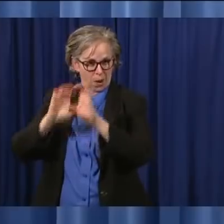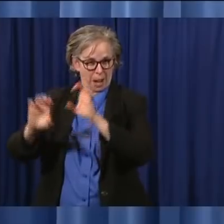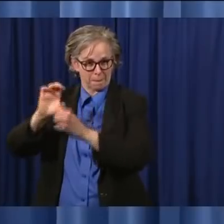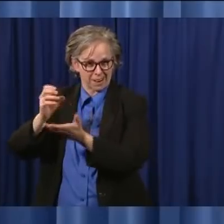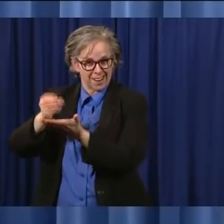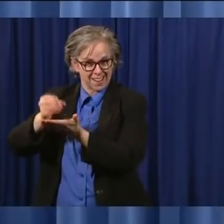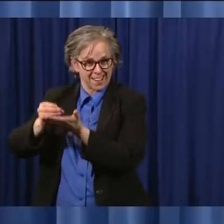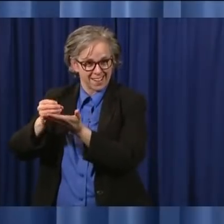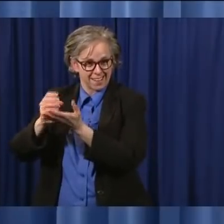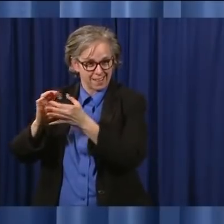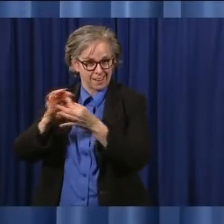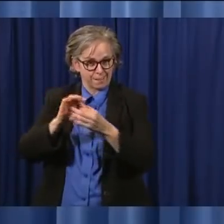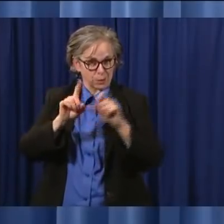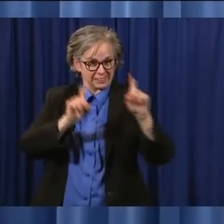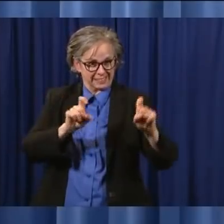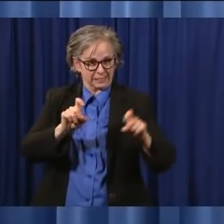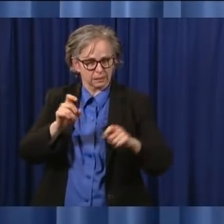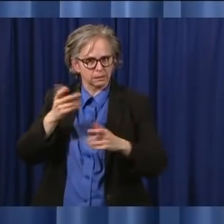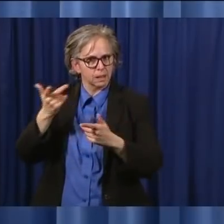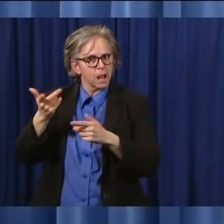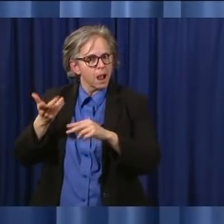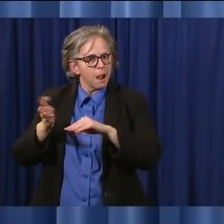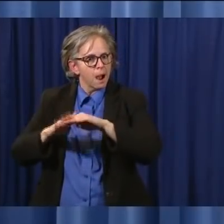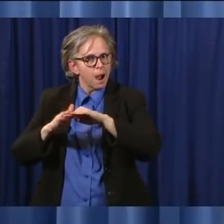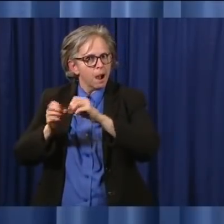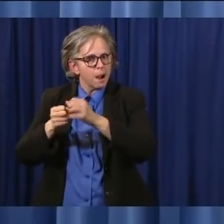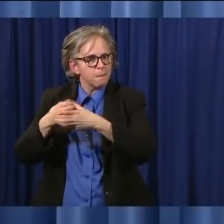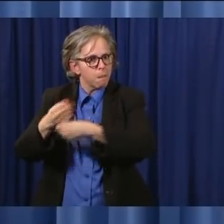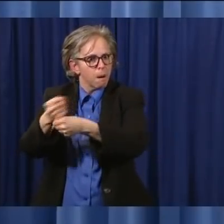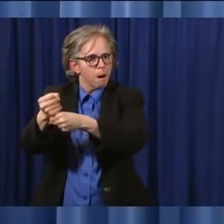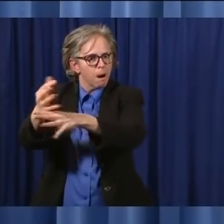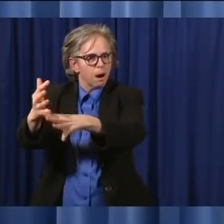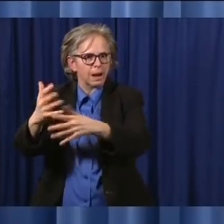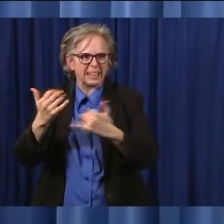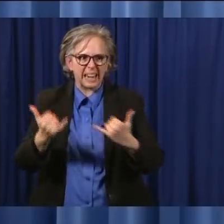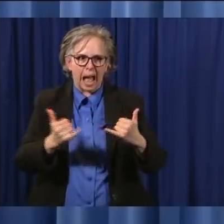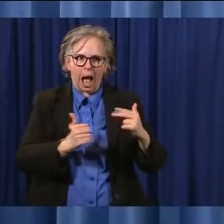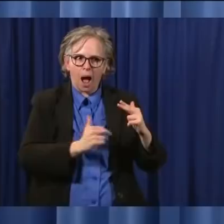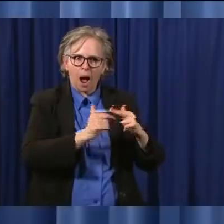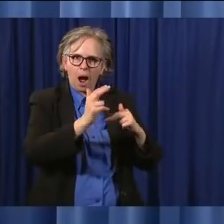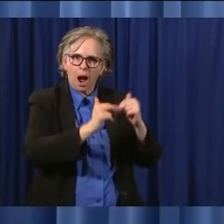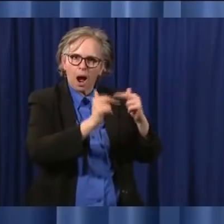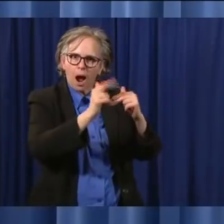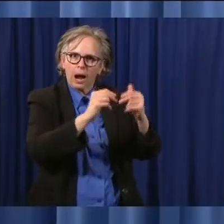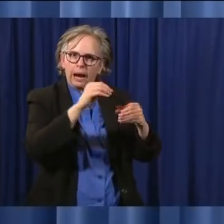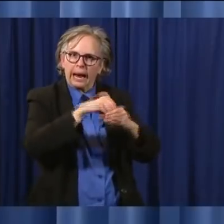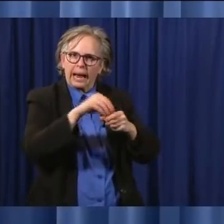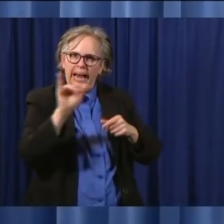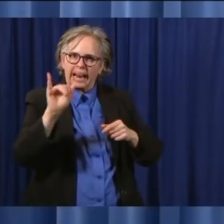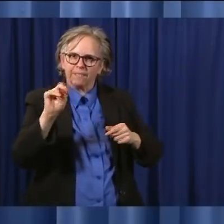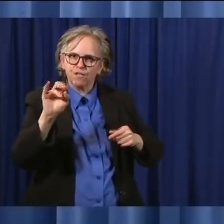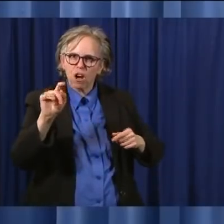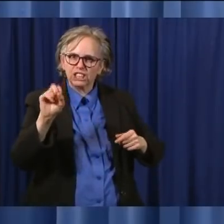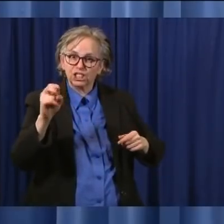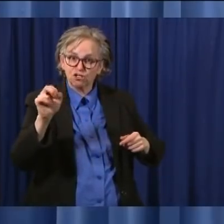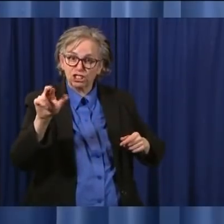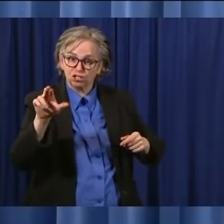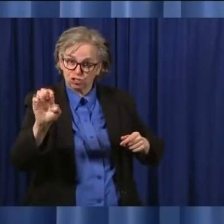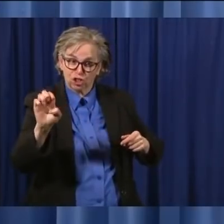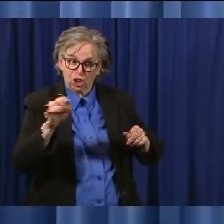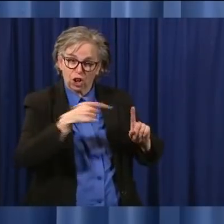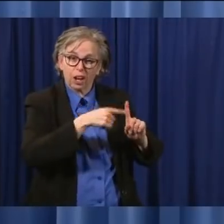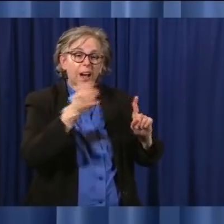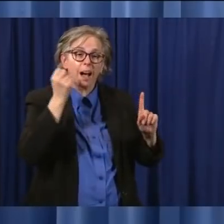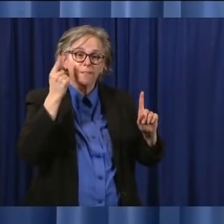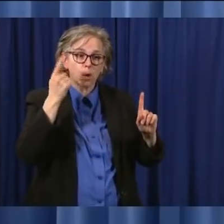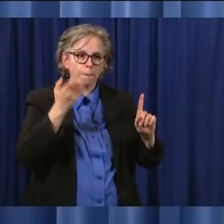time still building an infrastructure. There was not really an infrastructure out there to get